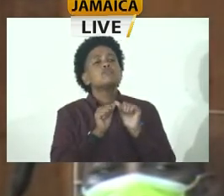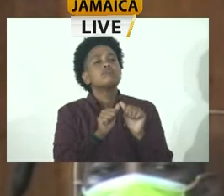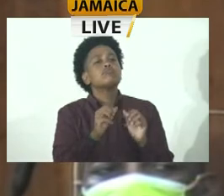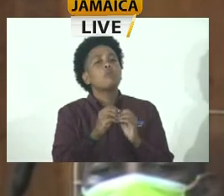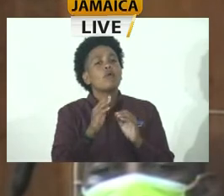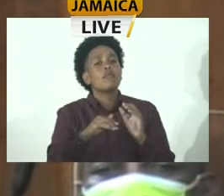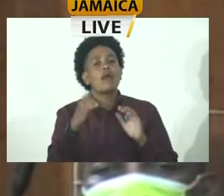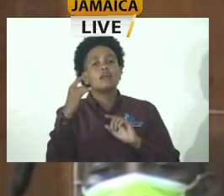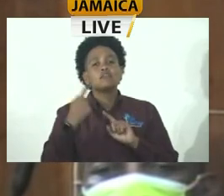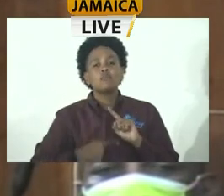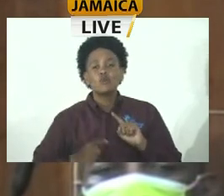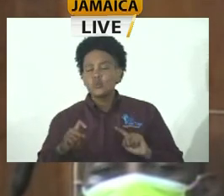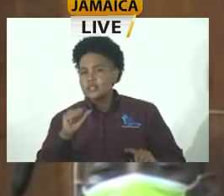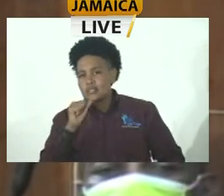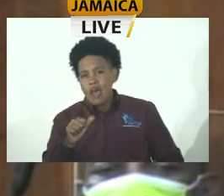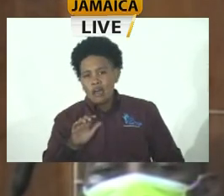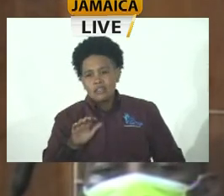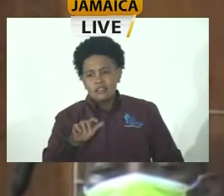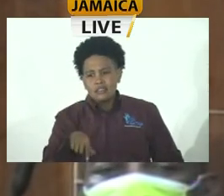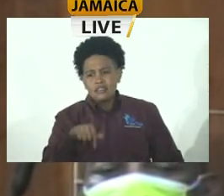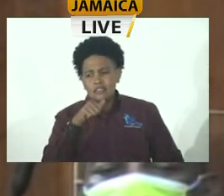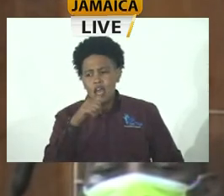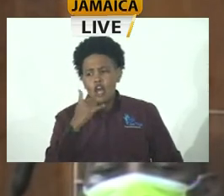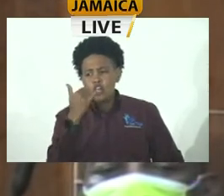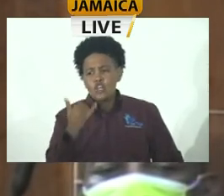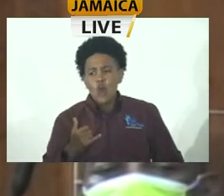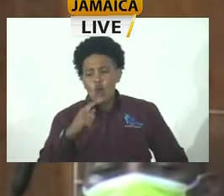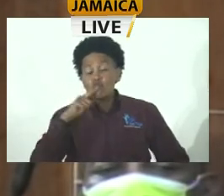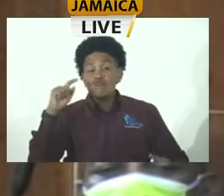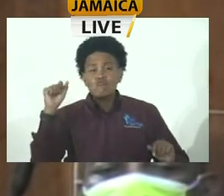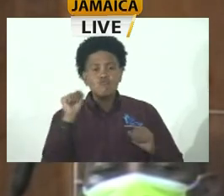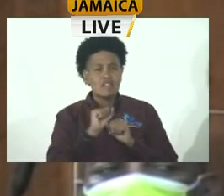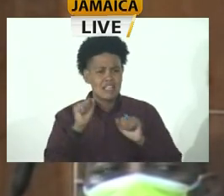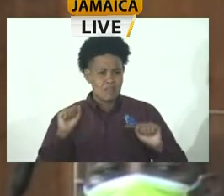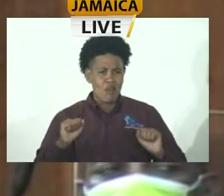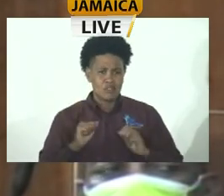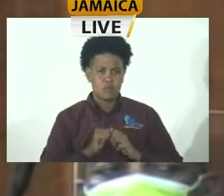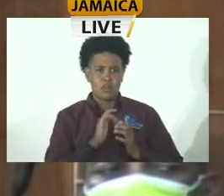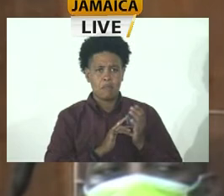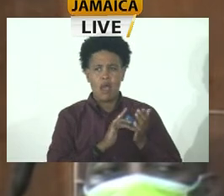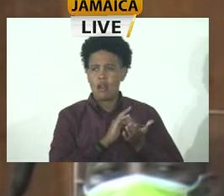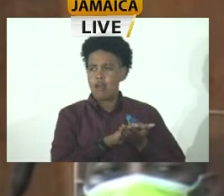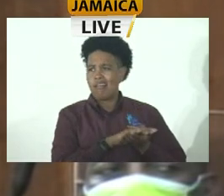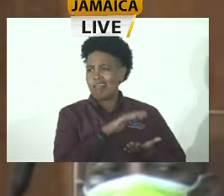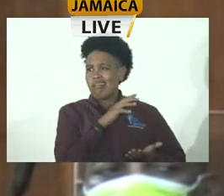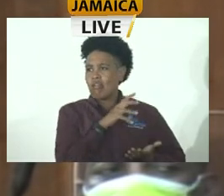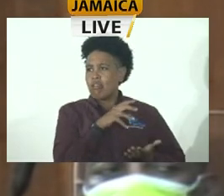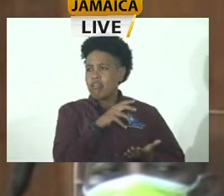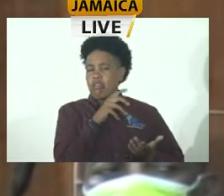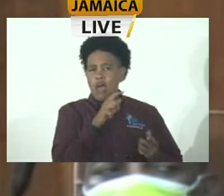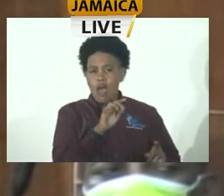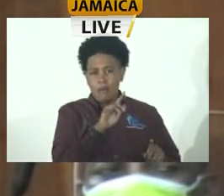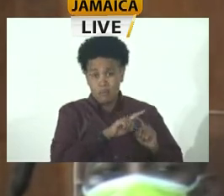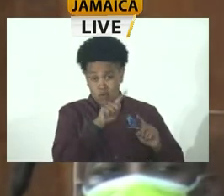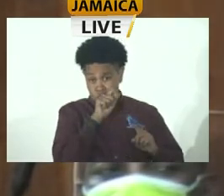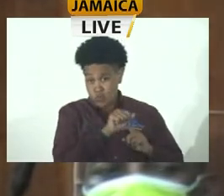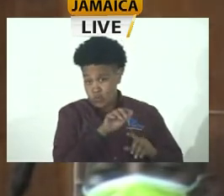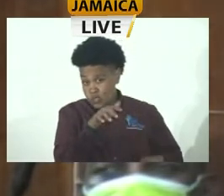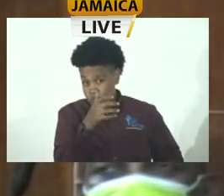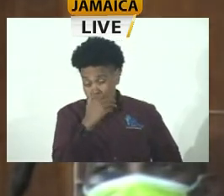months this is not no possible with the backlog of cases madam speaker but the truth is